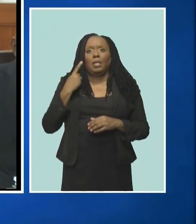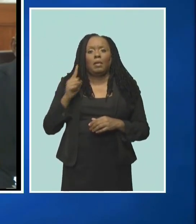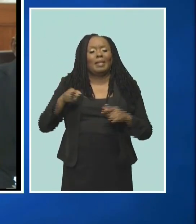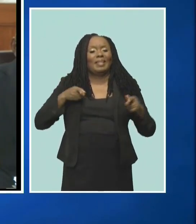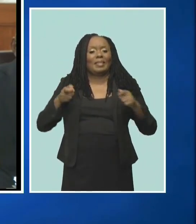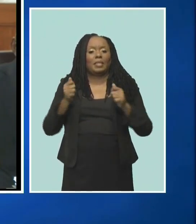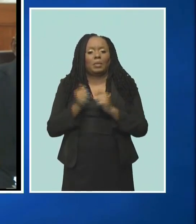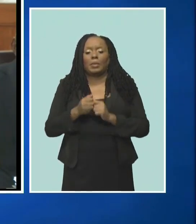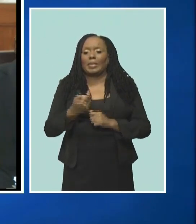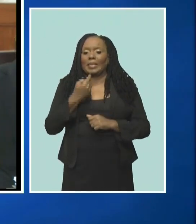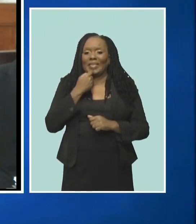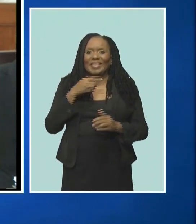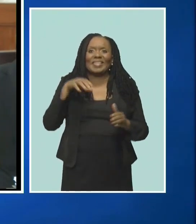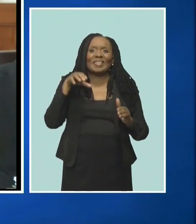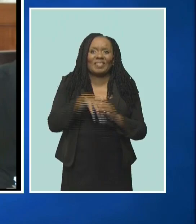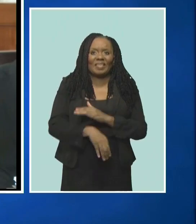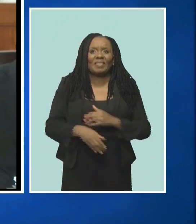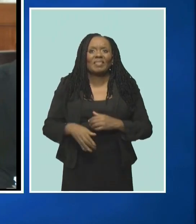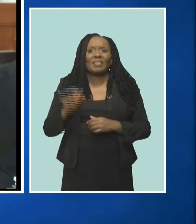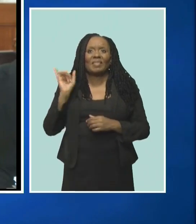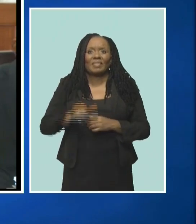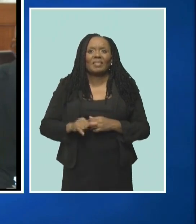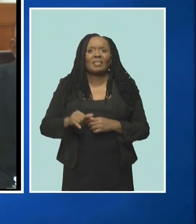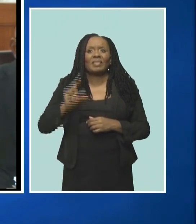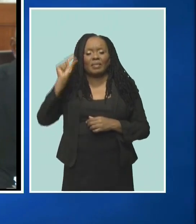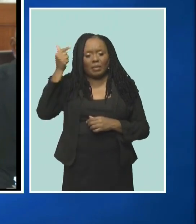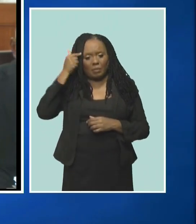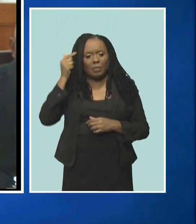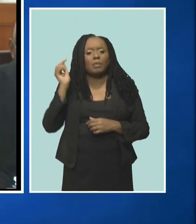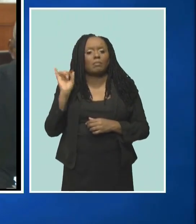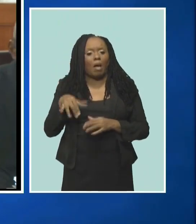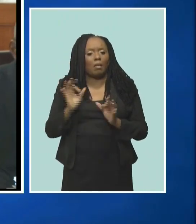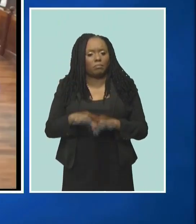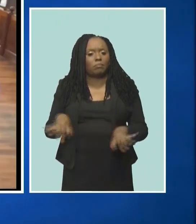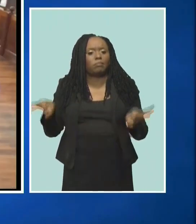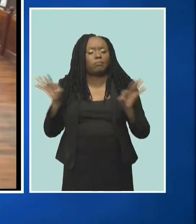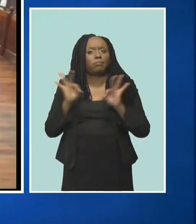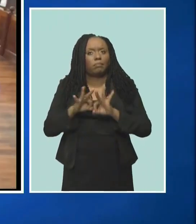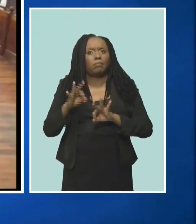the most serious way, and that is what the government is attempting to do.